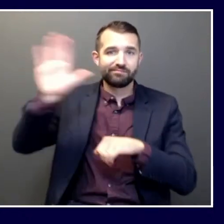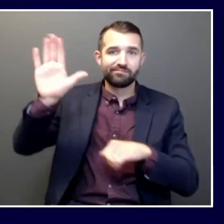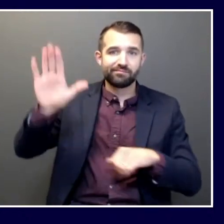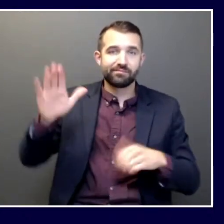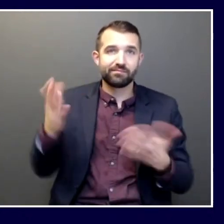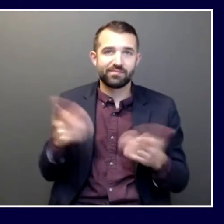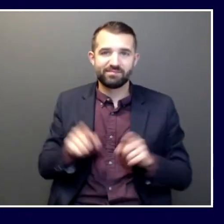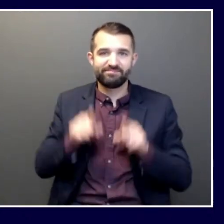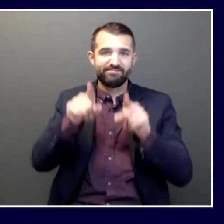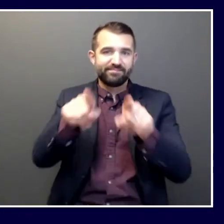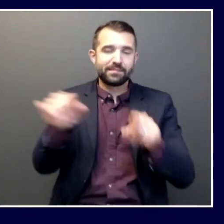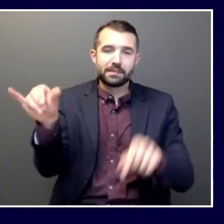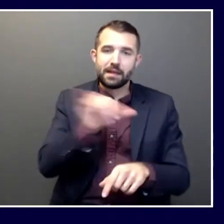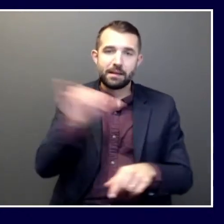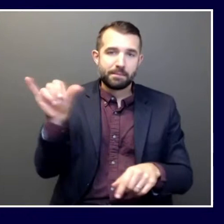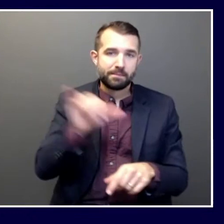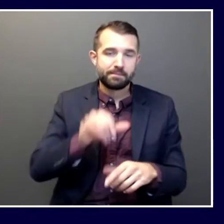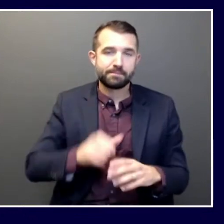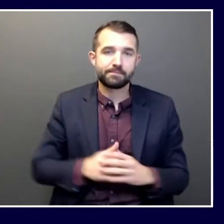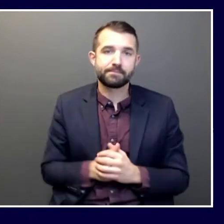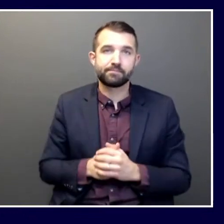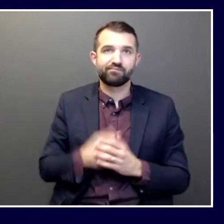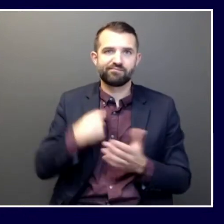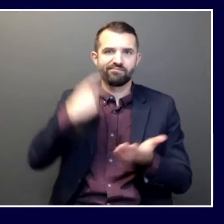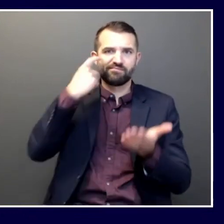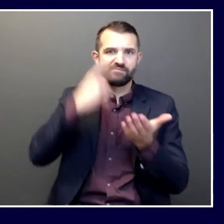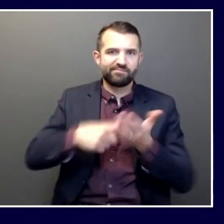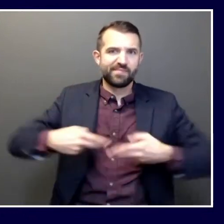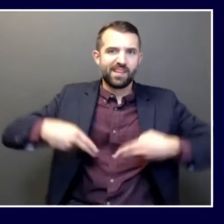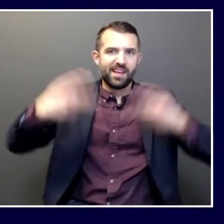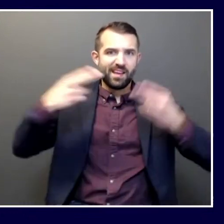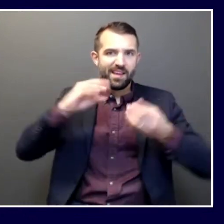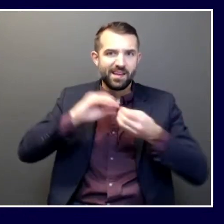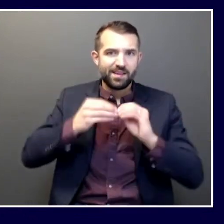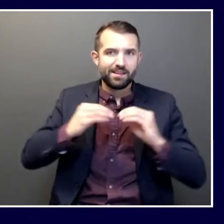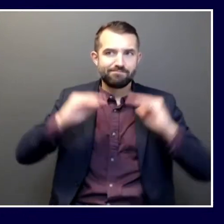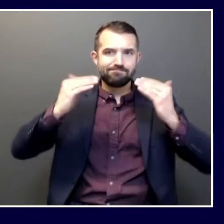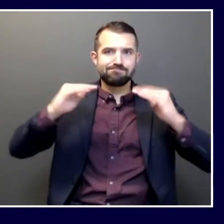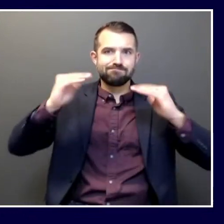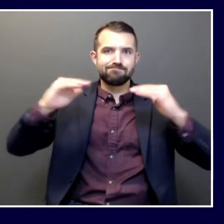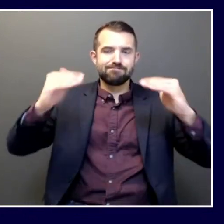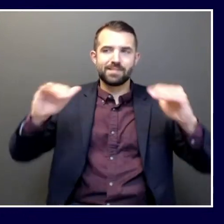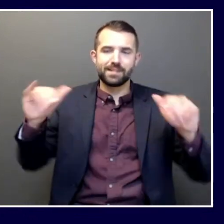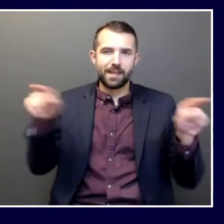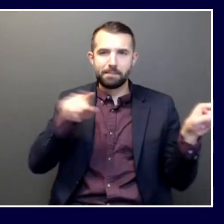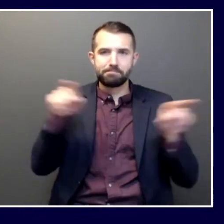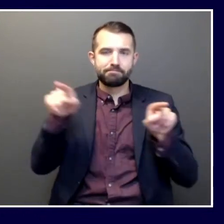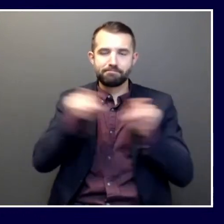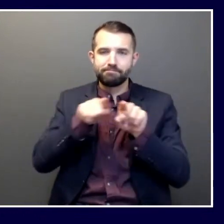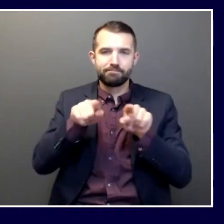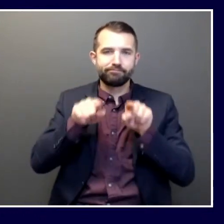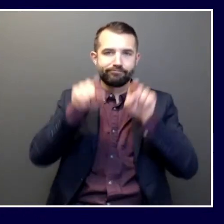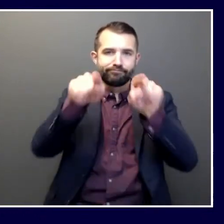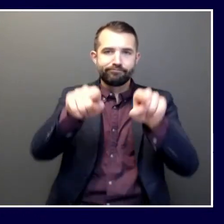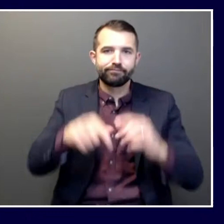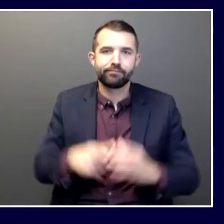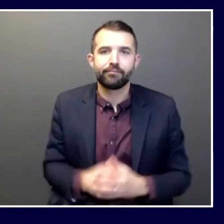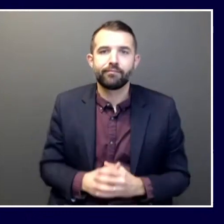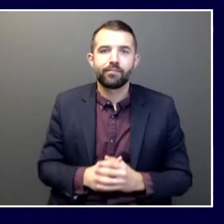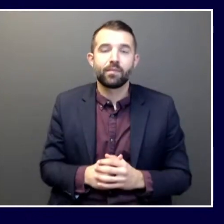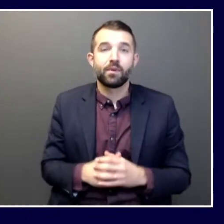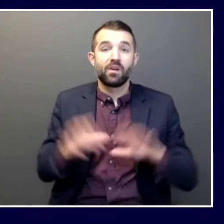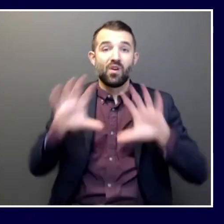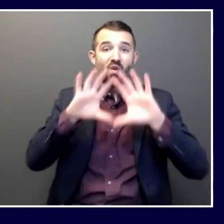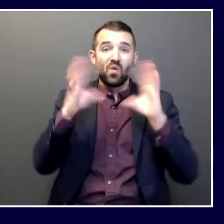weeks ago. We're now starting to see that play out here. It's notable that even in places in the globe where case numbers had gone